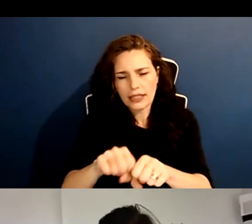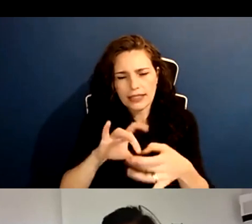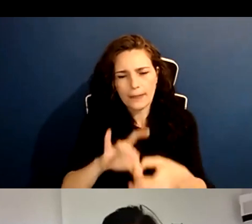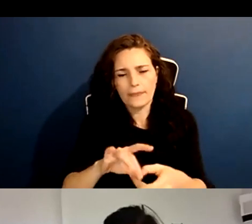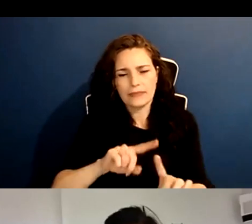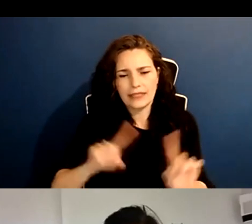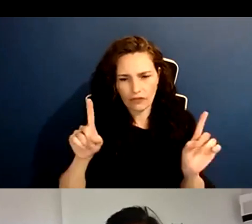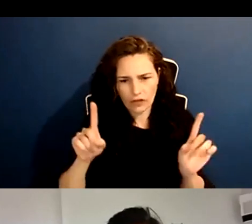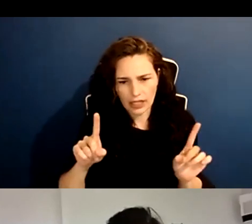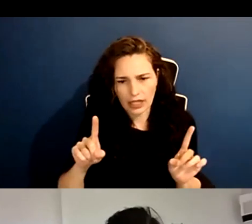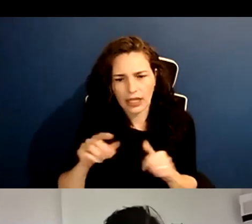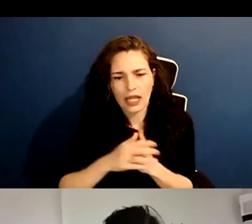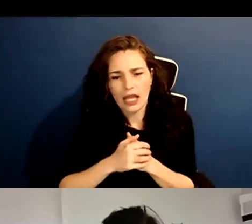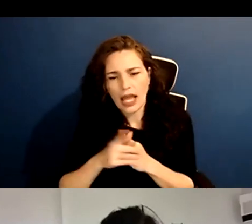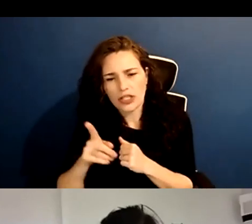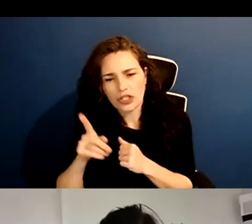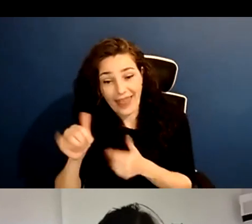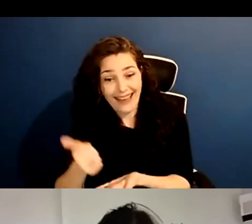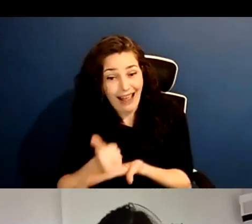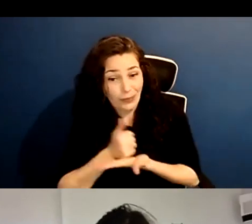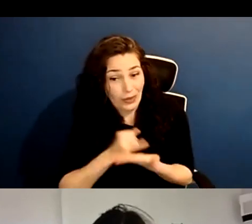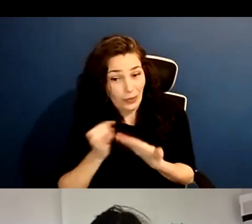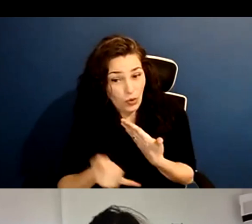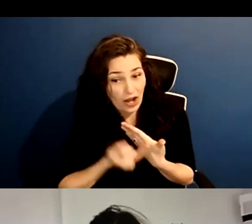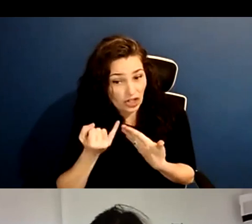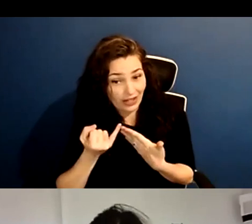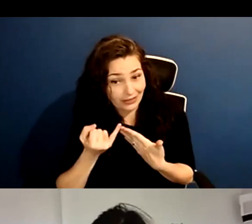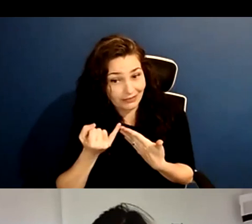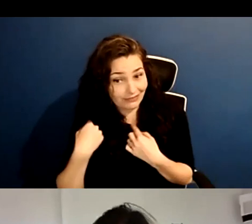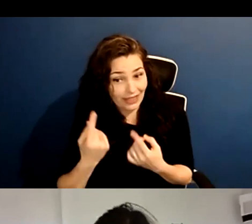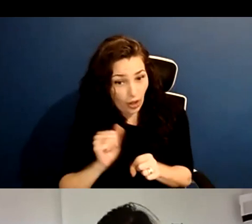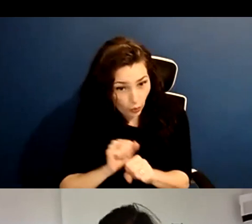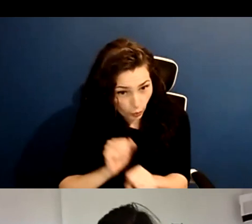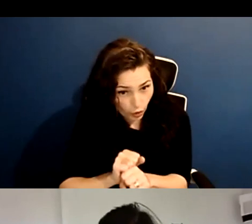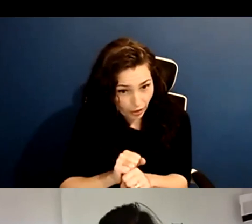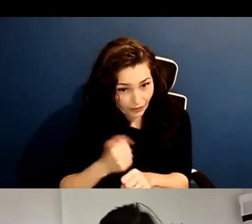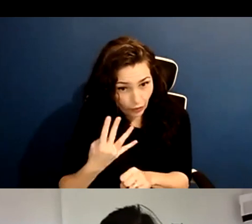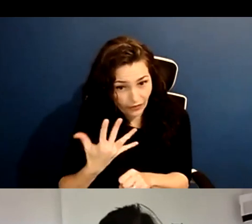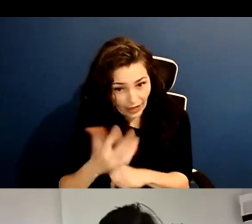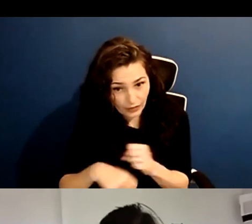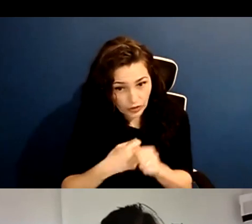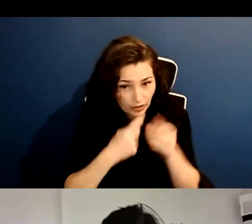and filming and that, you know. And then, you know, when this moment came,